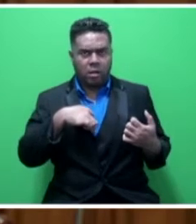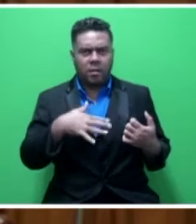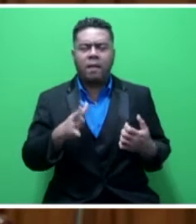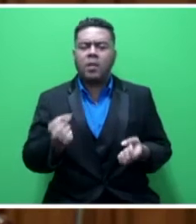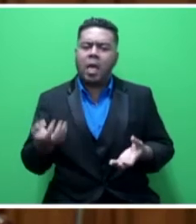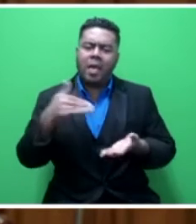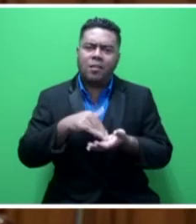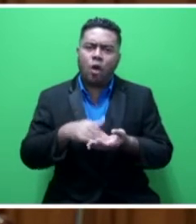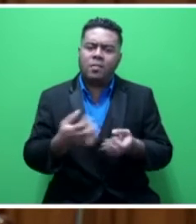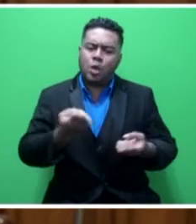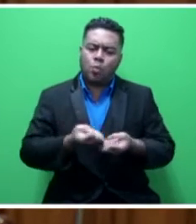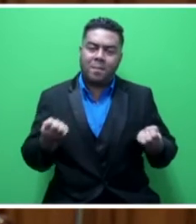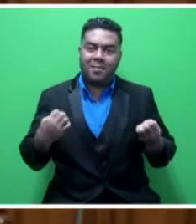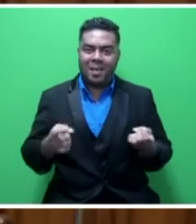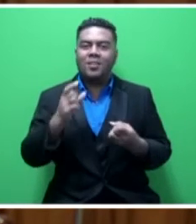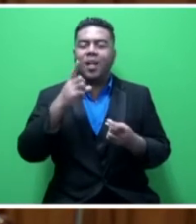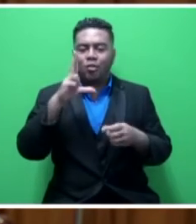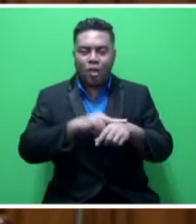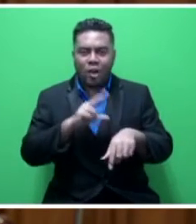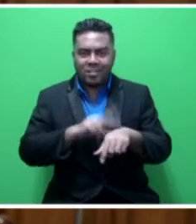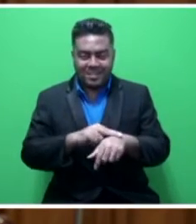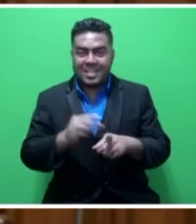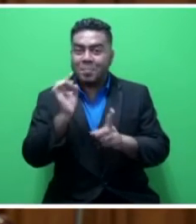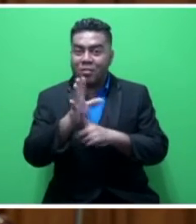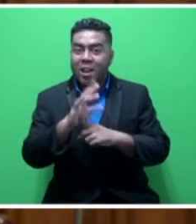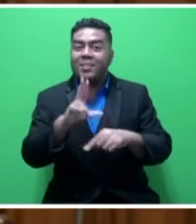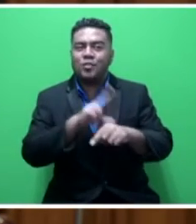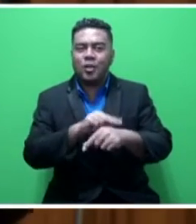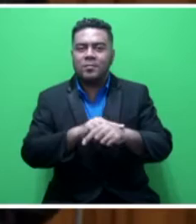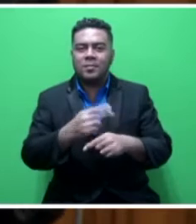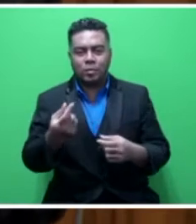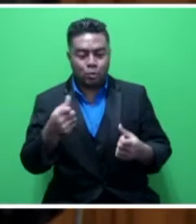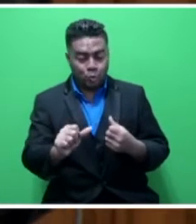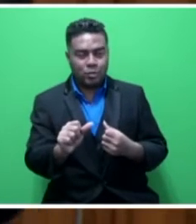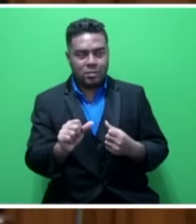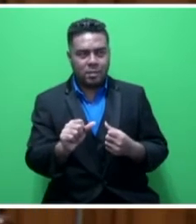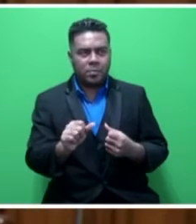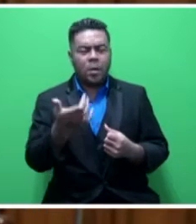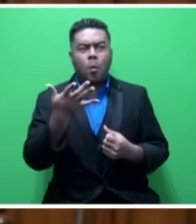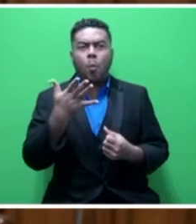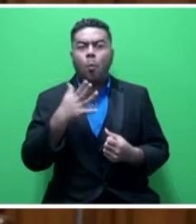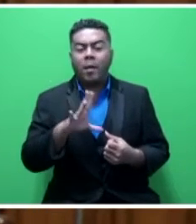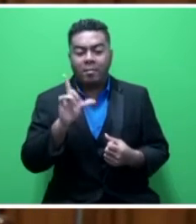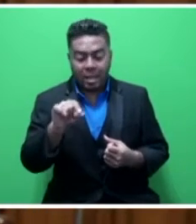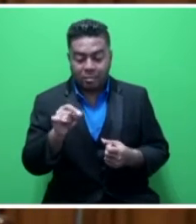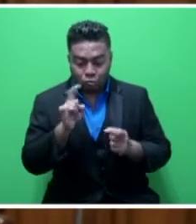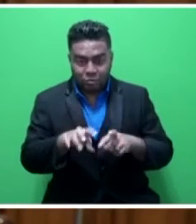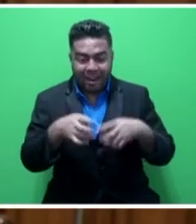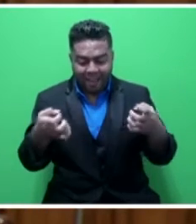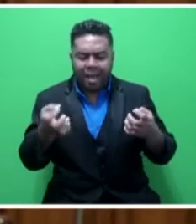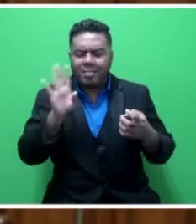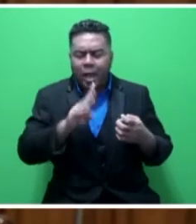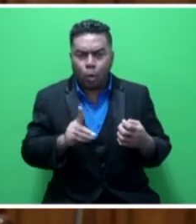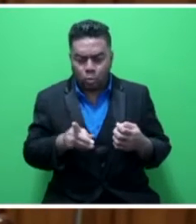tools that doctors, specialized doctors in this field, can be able to use so that they can be able to treat,